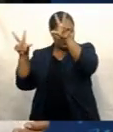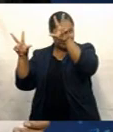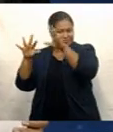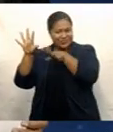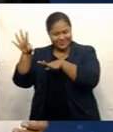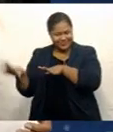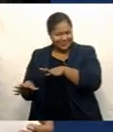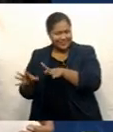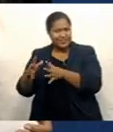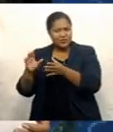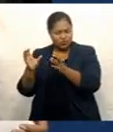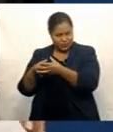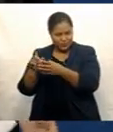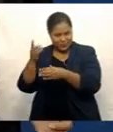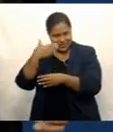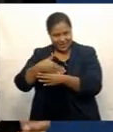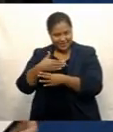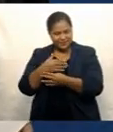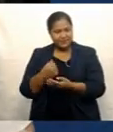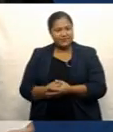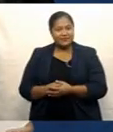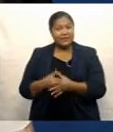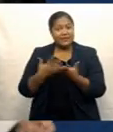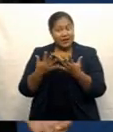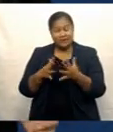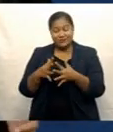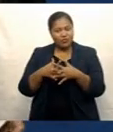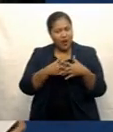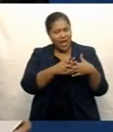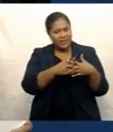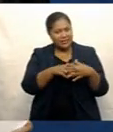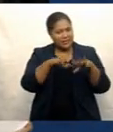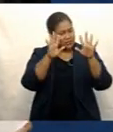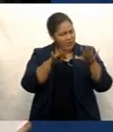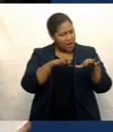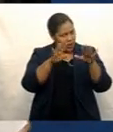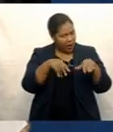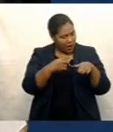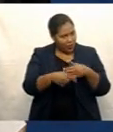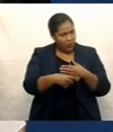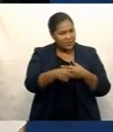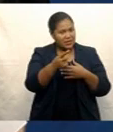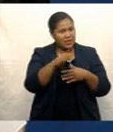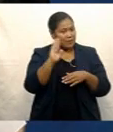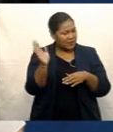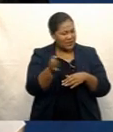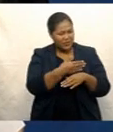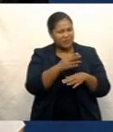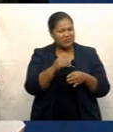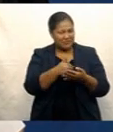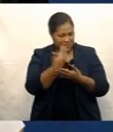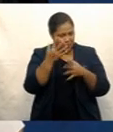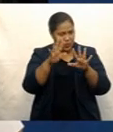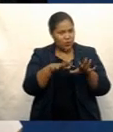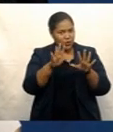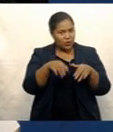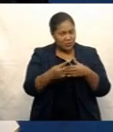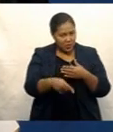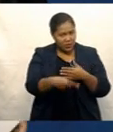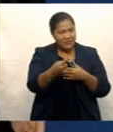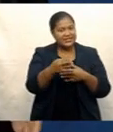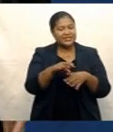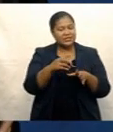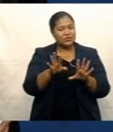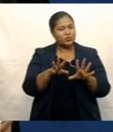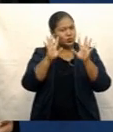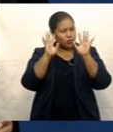group till later tonight. Now to the west. It was shower free and overall the day was calm. There is a shower system moving in,